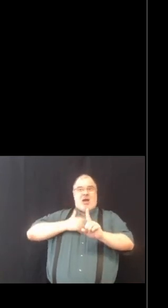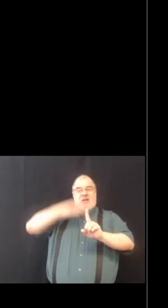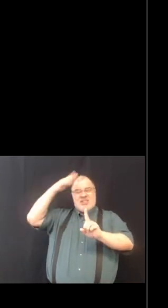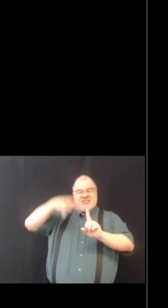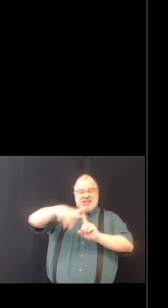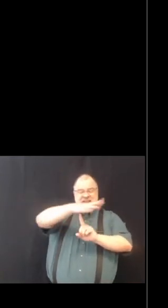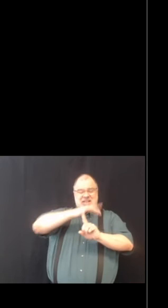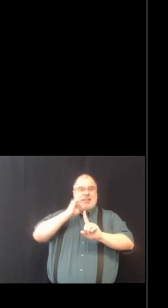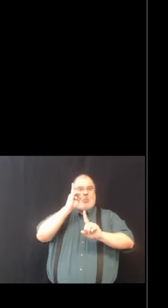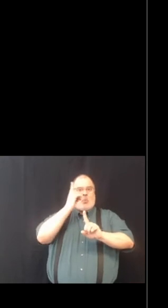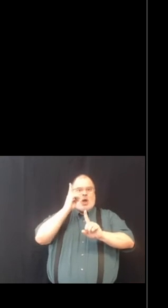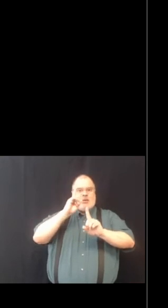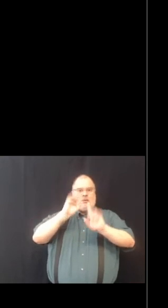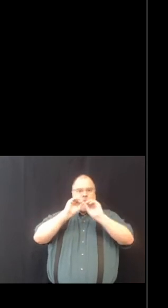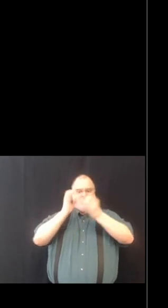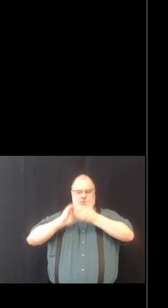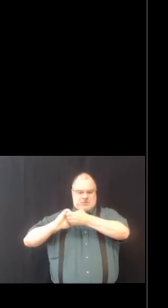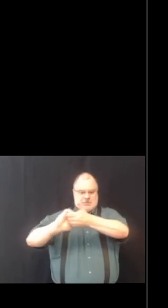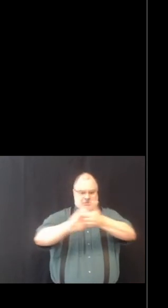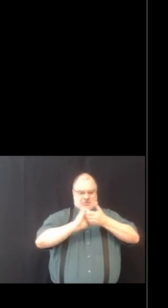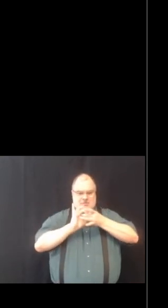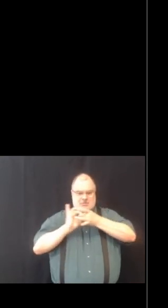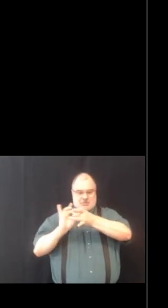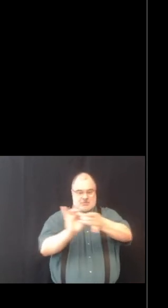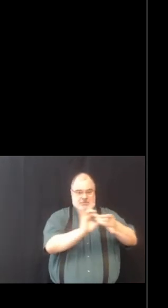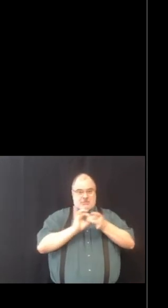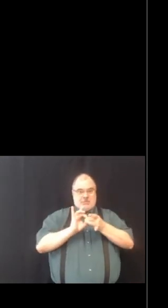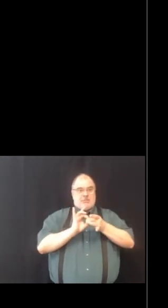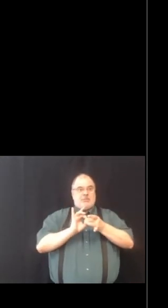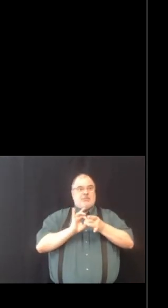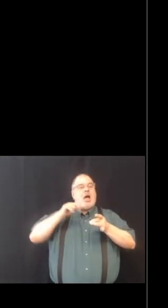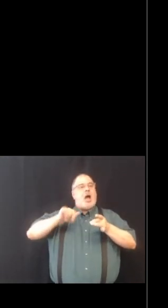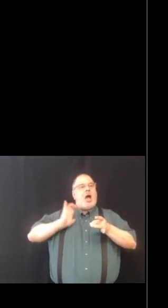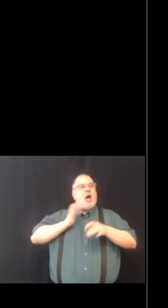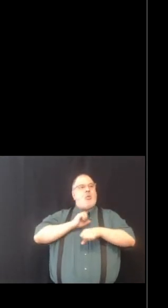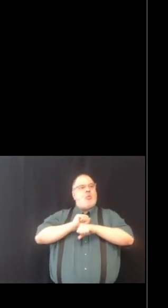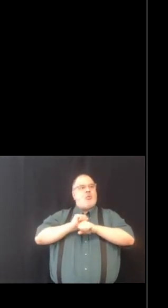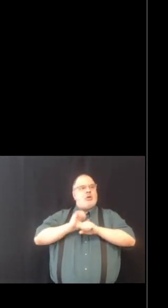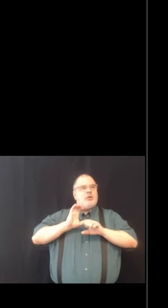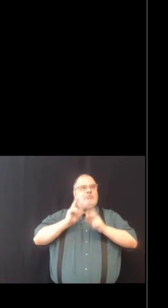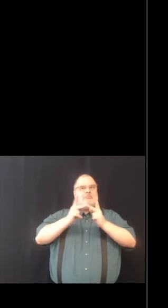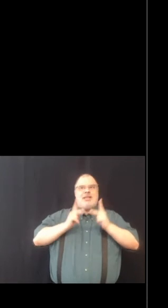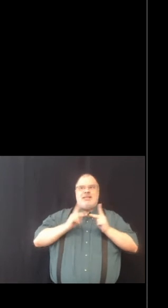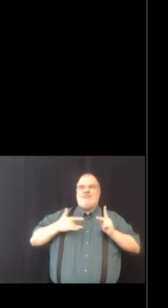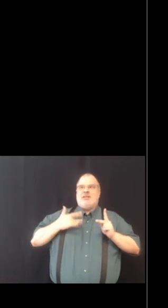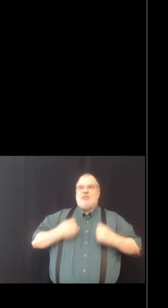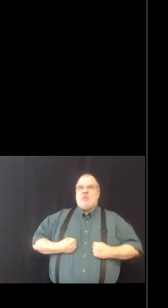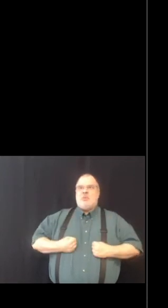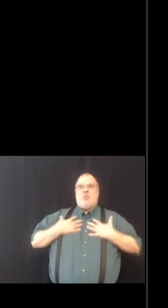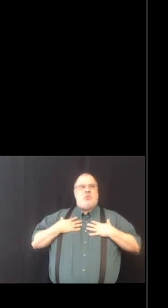one organization creates a workplace of opportunity and encouragement, and for that I am